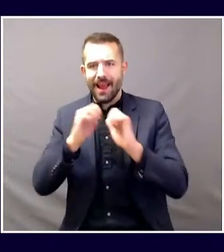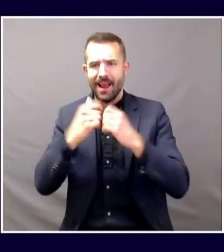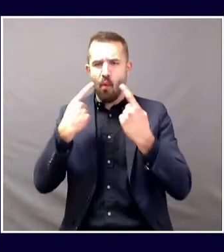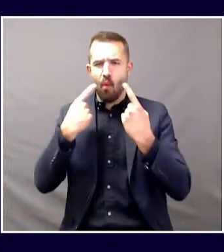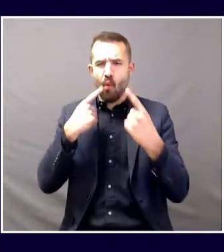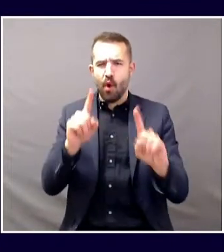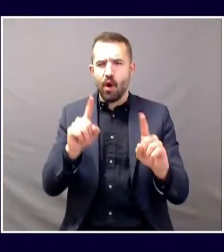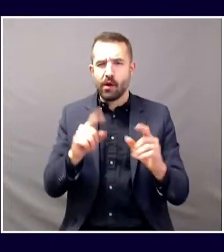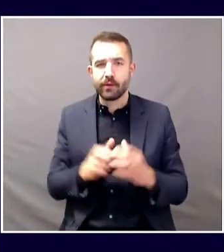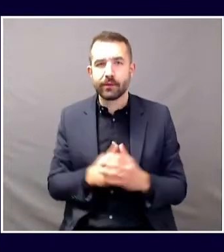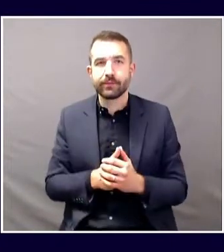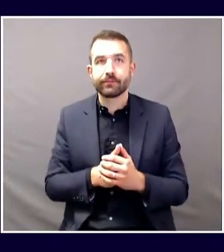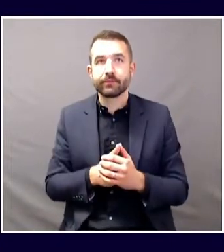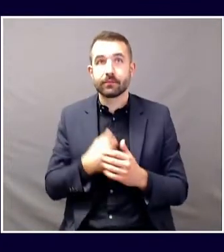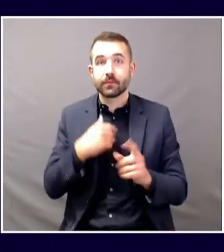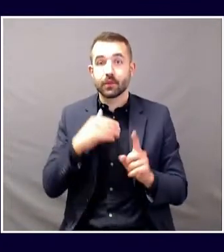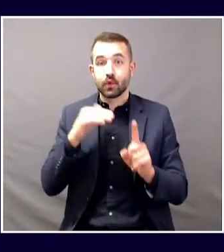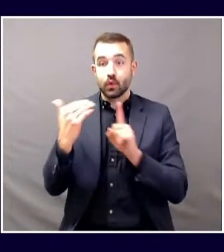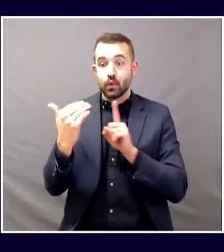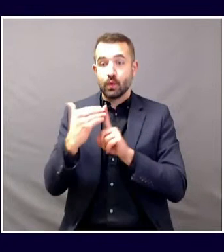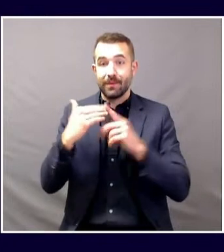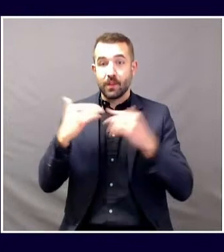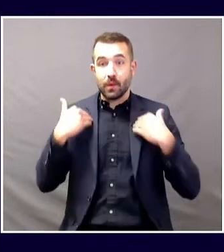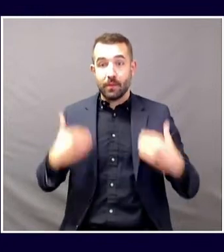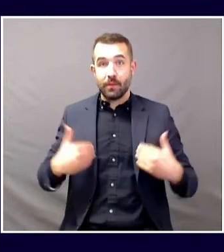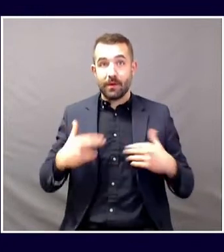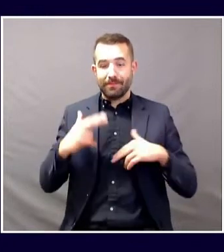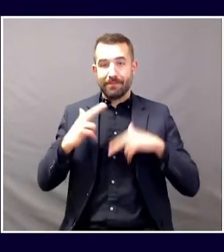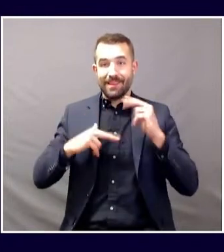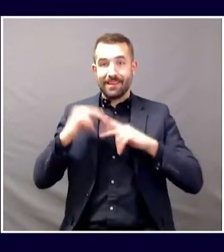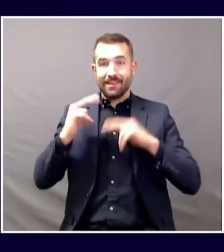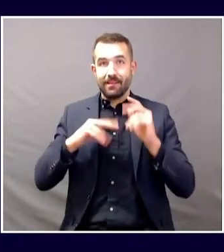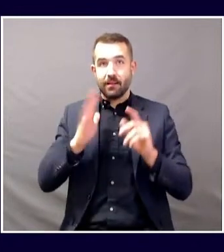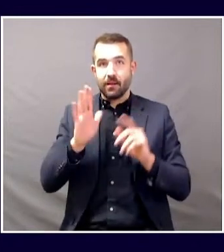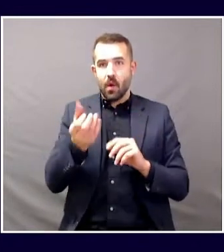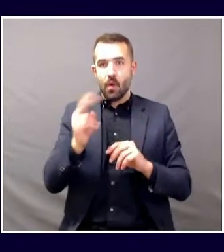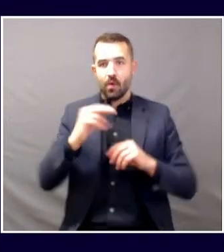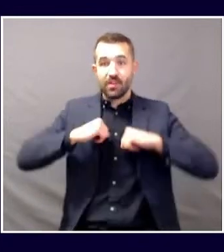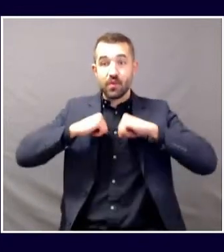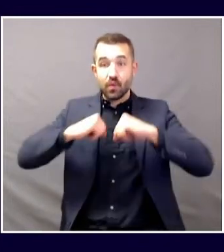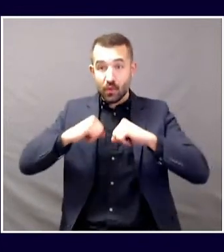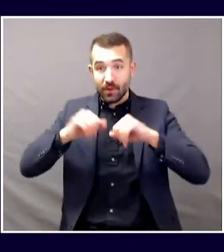to generate its own immune response. And each vaccine does that with a